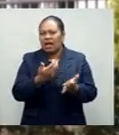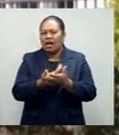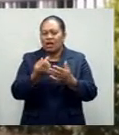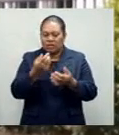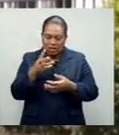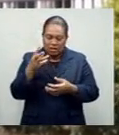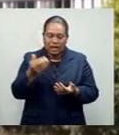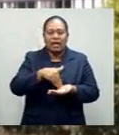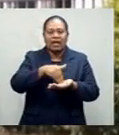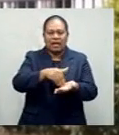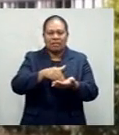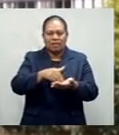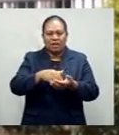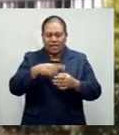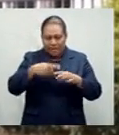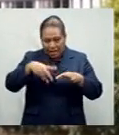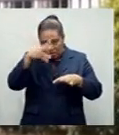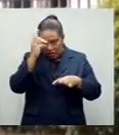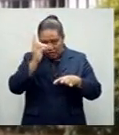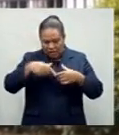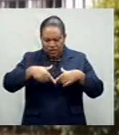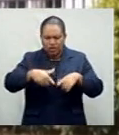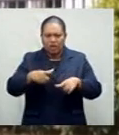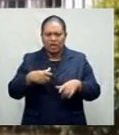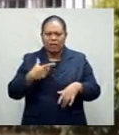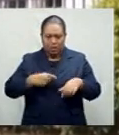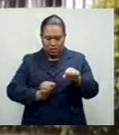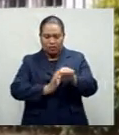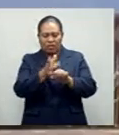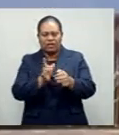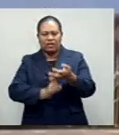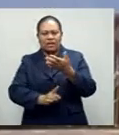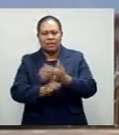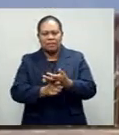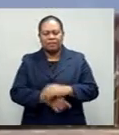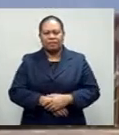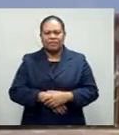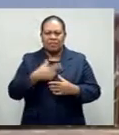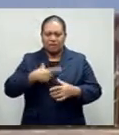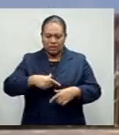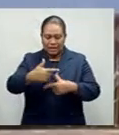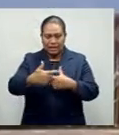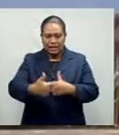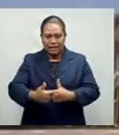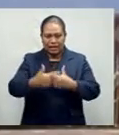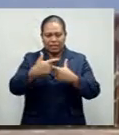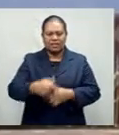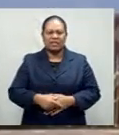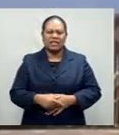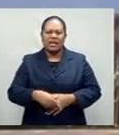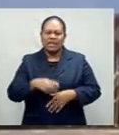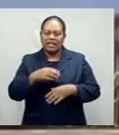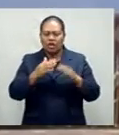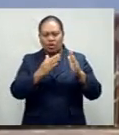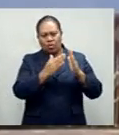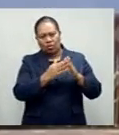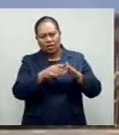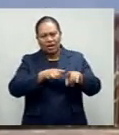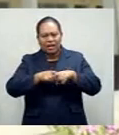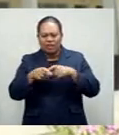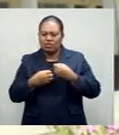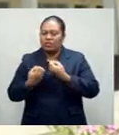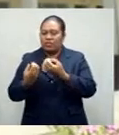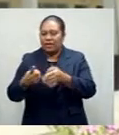continuing their educational journey during the pandemic. Akbar says videos do not have to be limited to formal home learning such as working on the